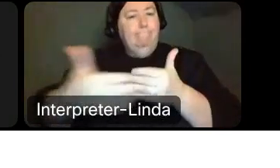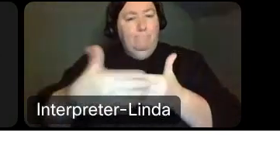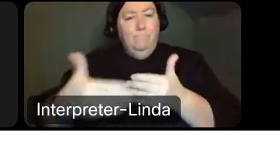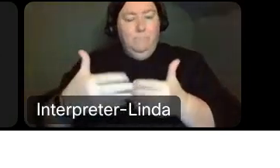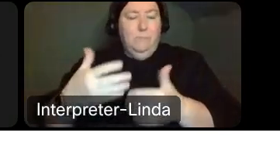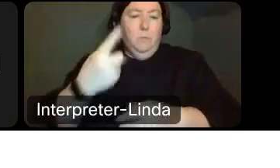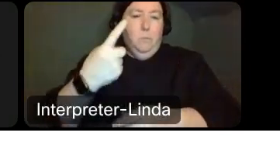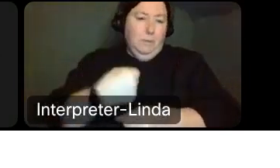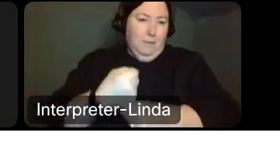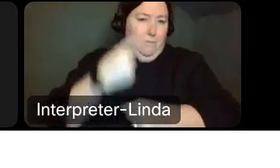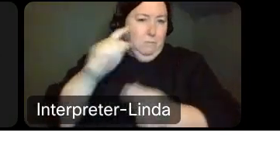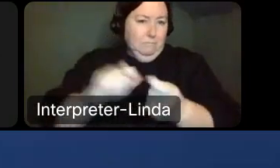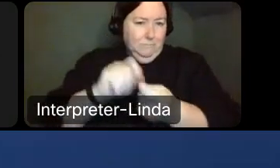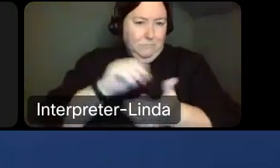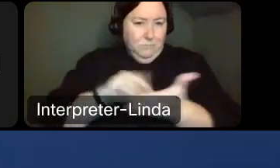student.